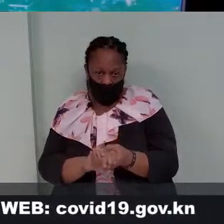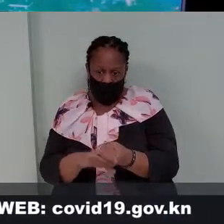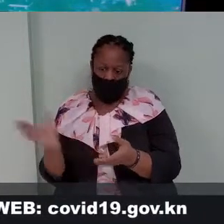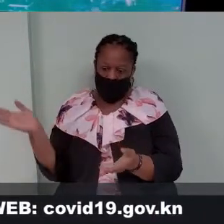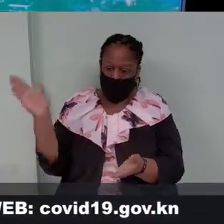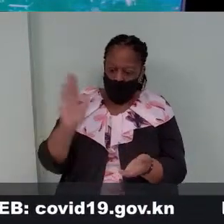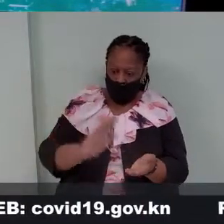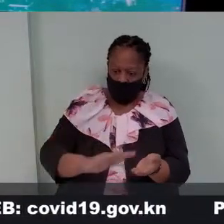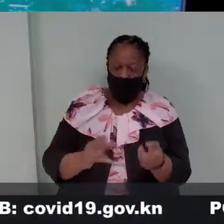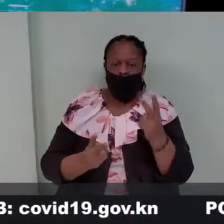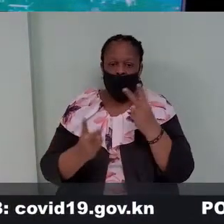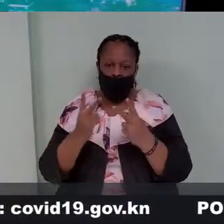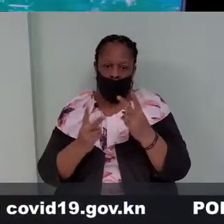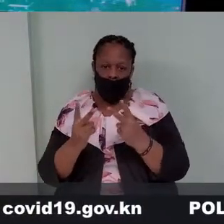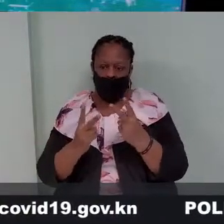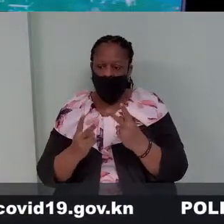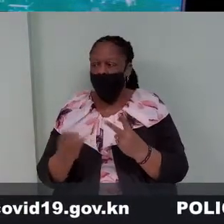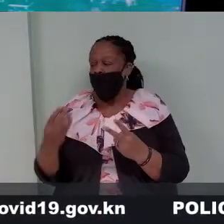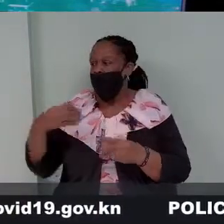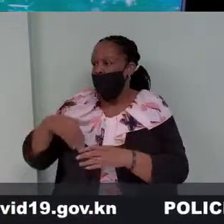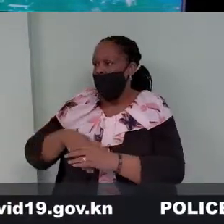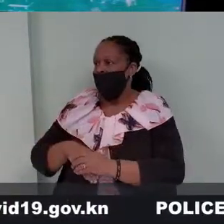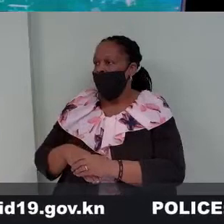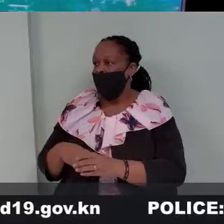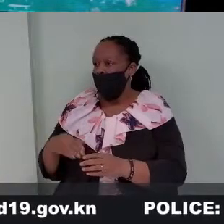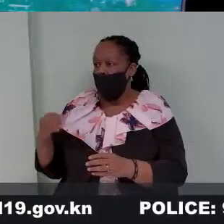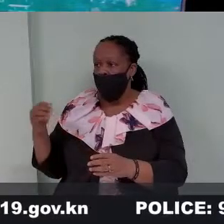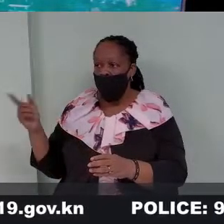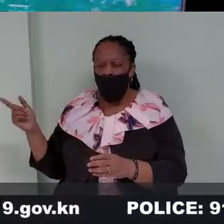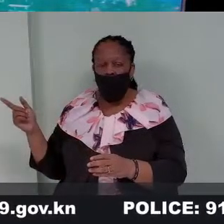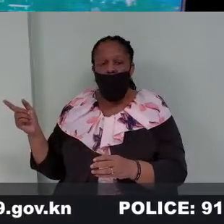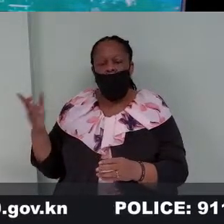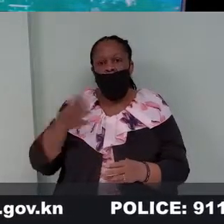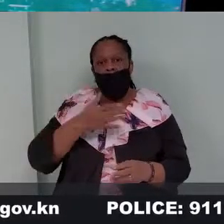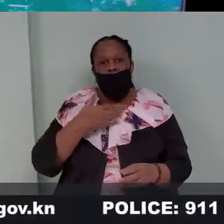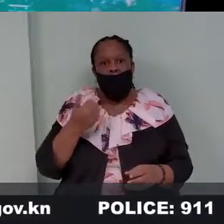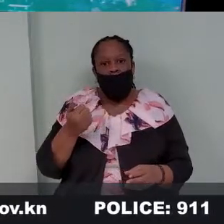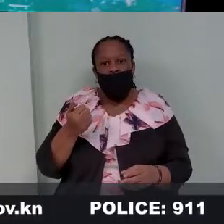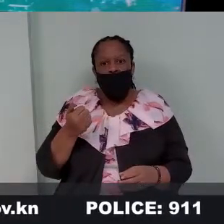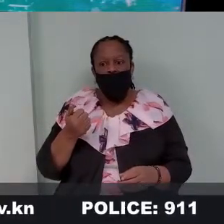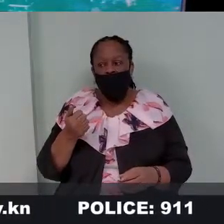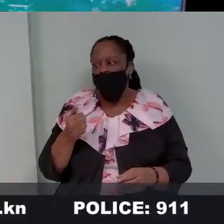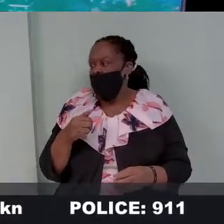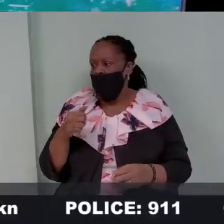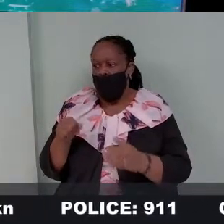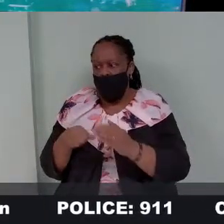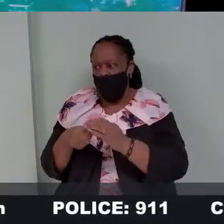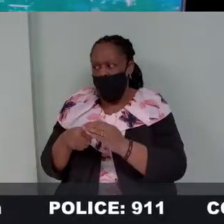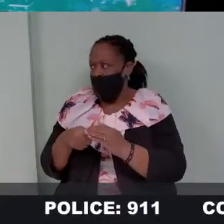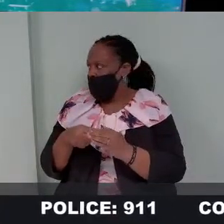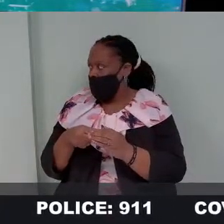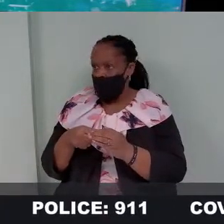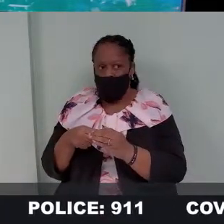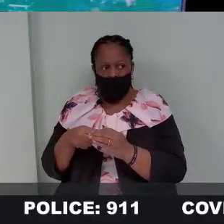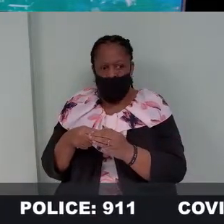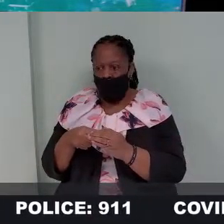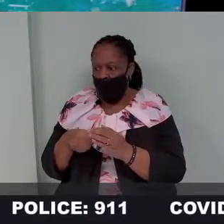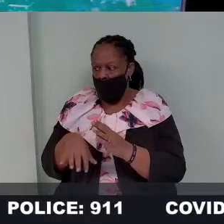Thank you, Mr. Williams, and I'm very happy that you brought up that question. And yes, I have seen this